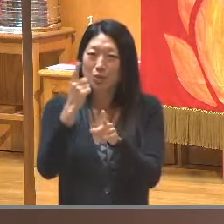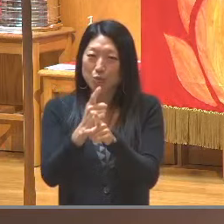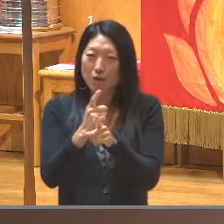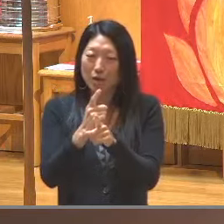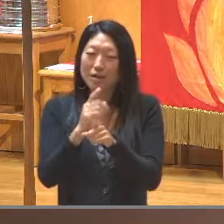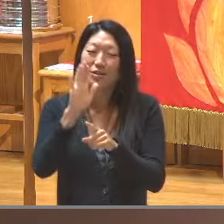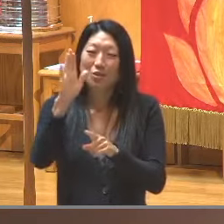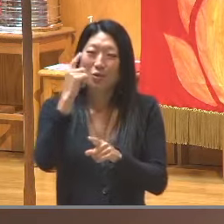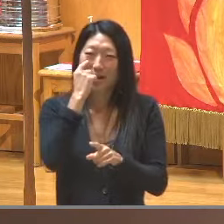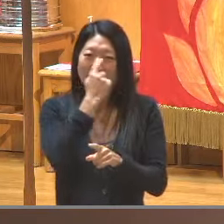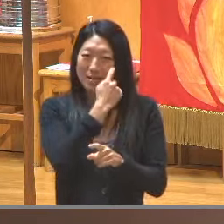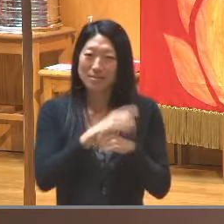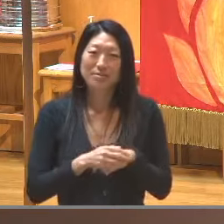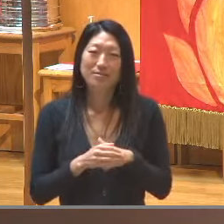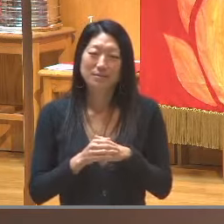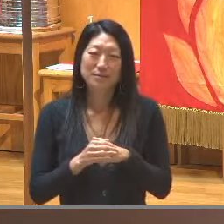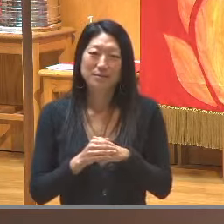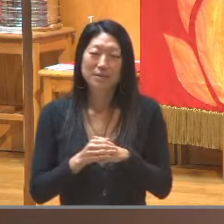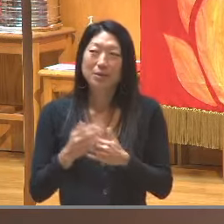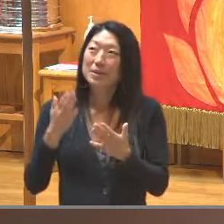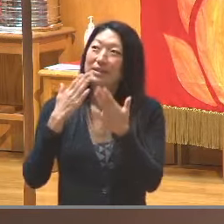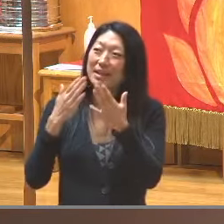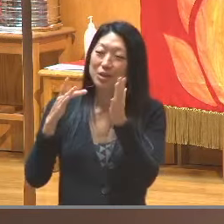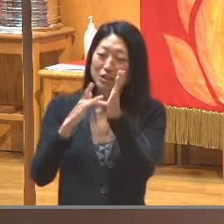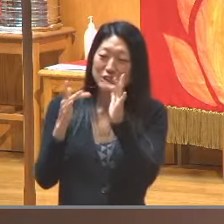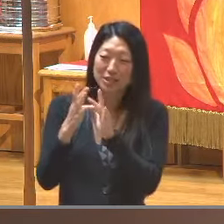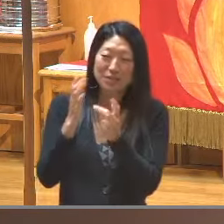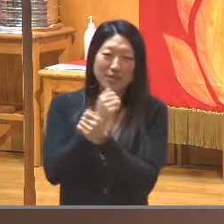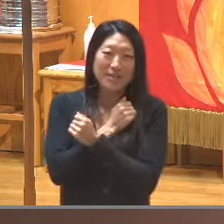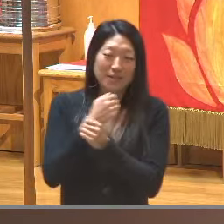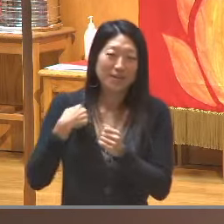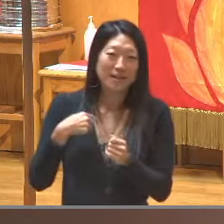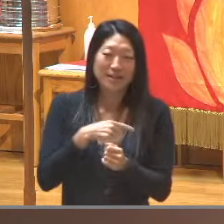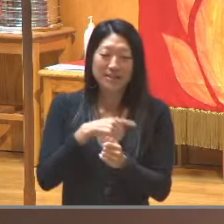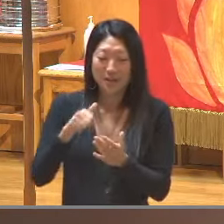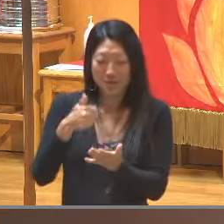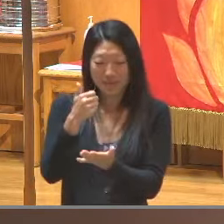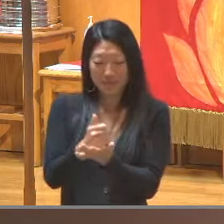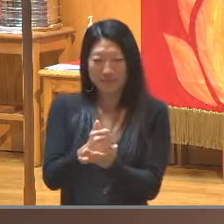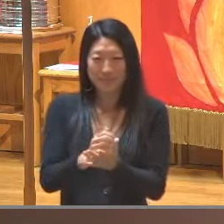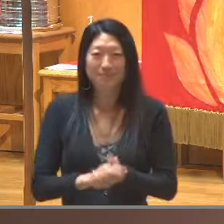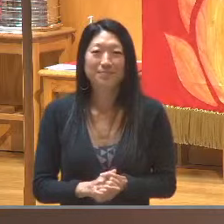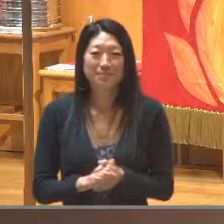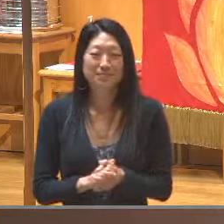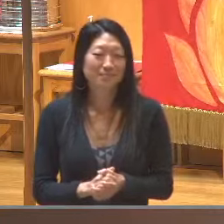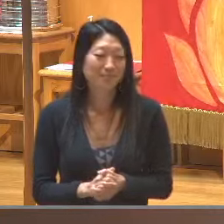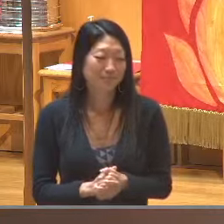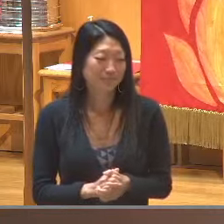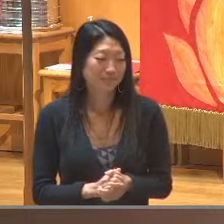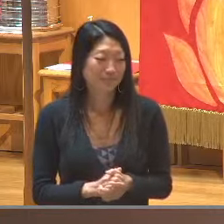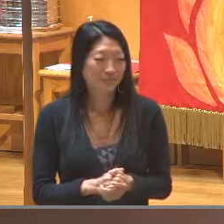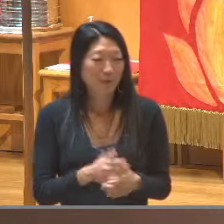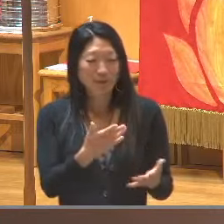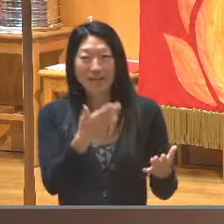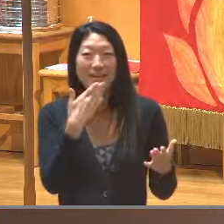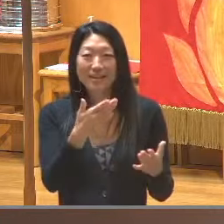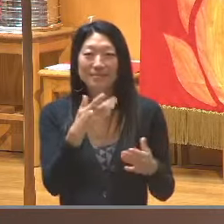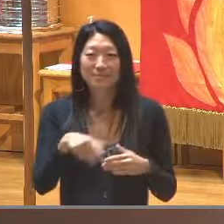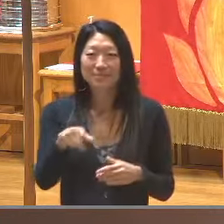your eyes. We thank you, Jesus, for loving us. Amen. All right. Thanks,